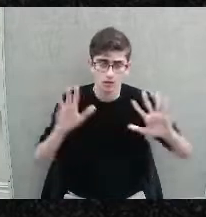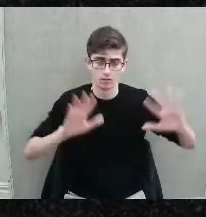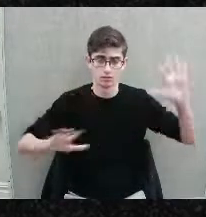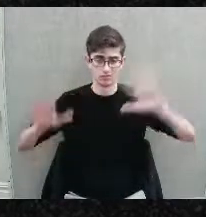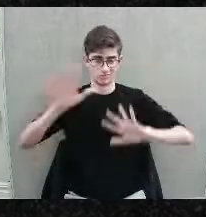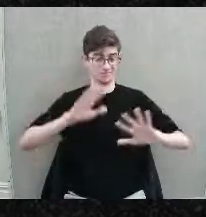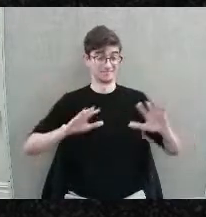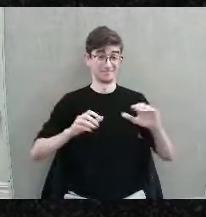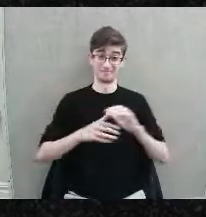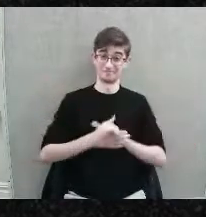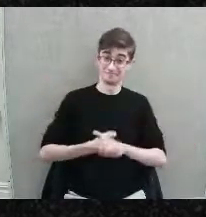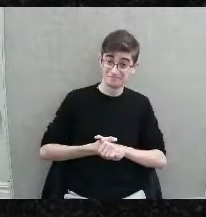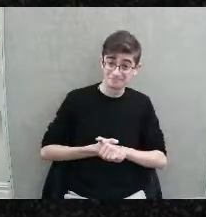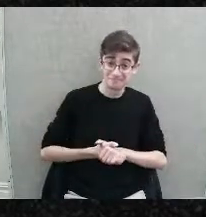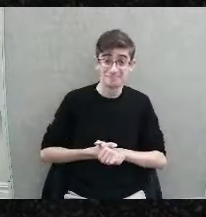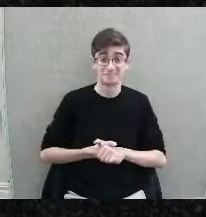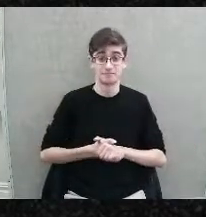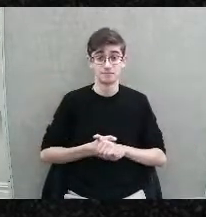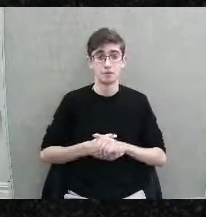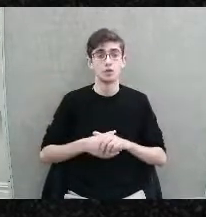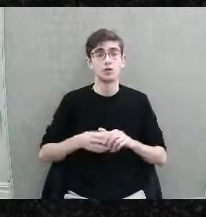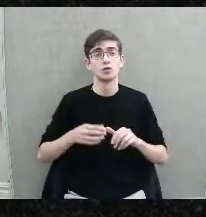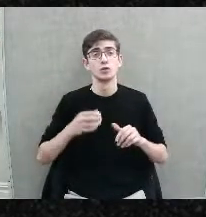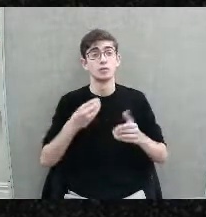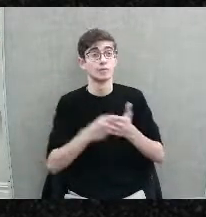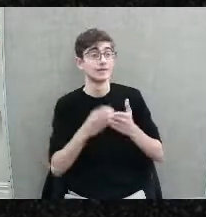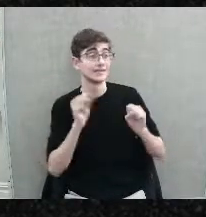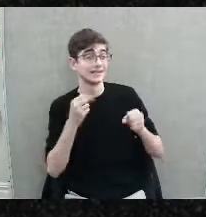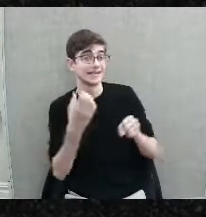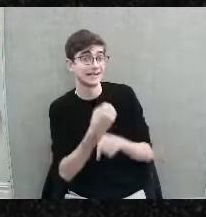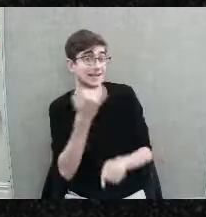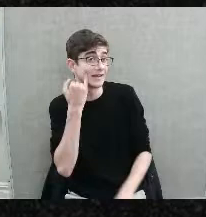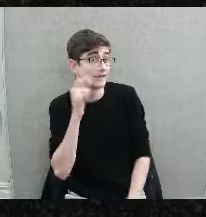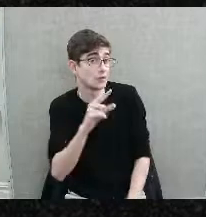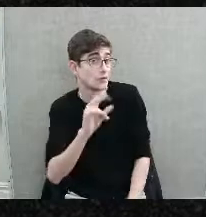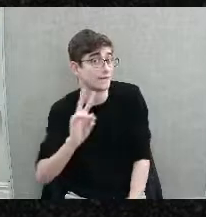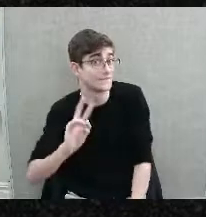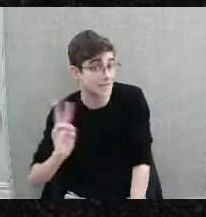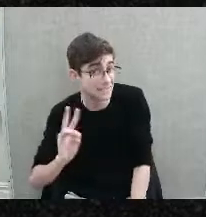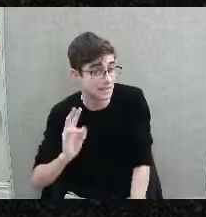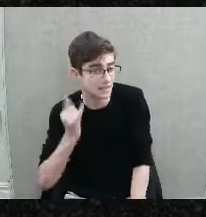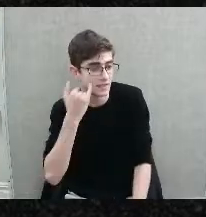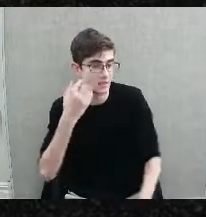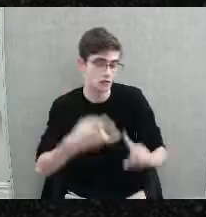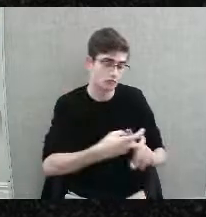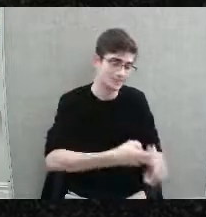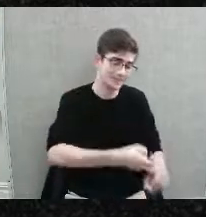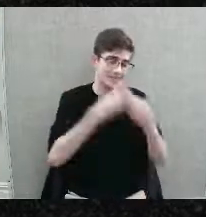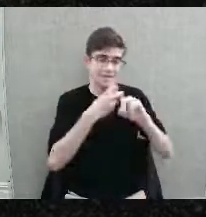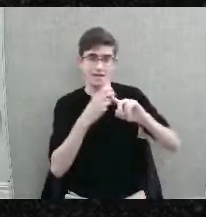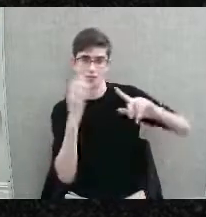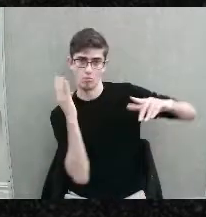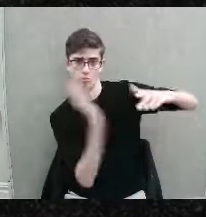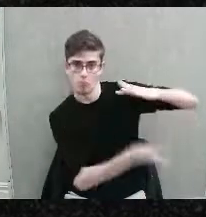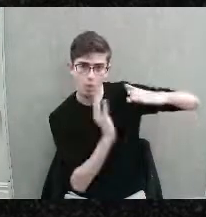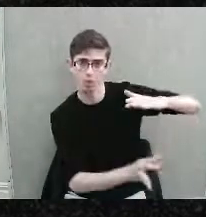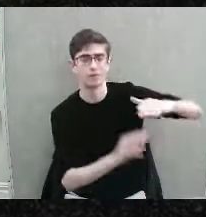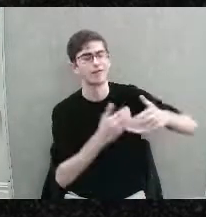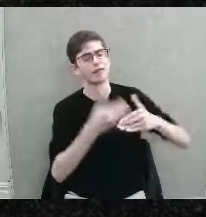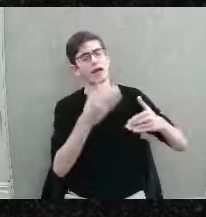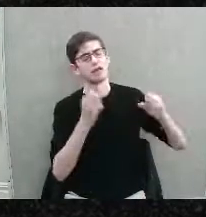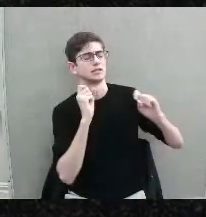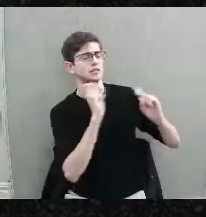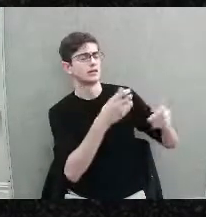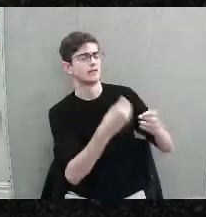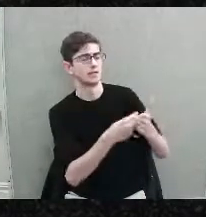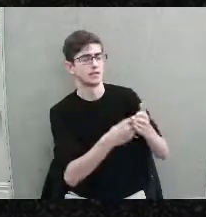they could have had access to those funds as victims, not as workers who say we have rights, including the right to receive